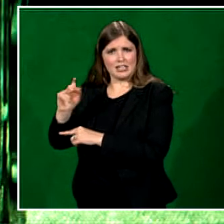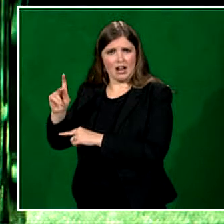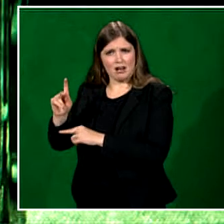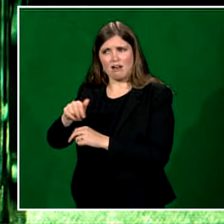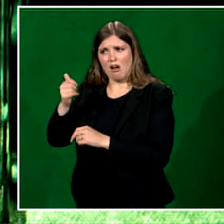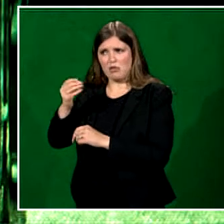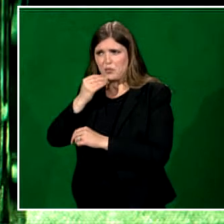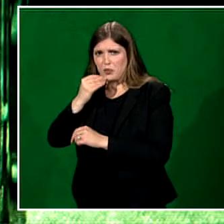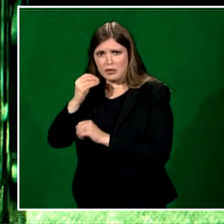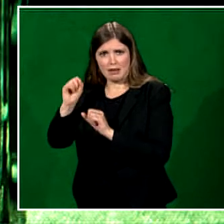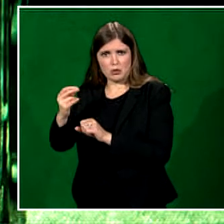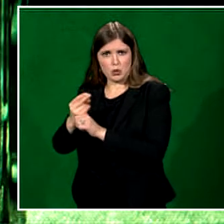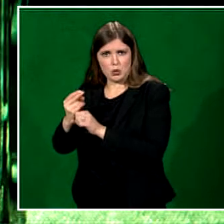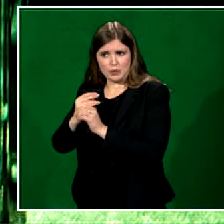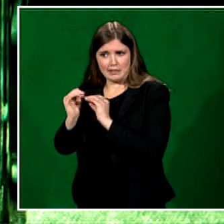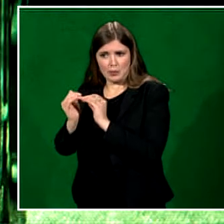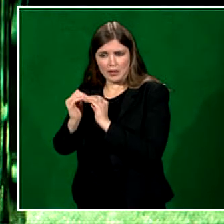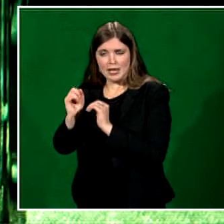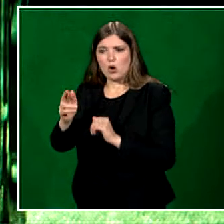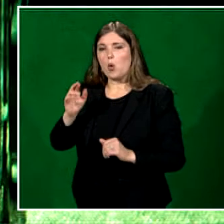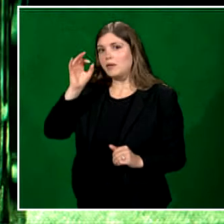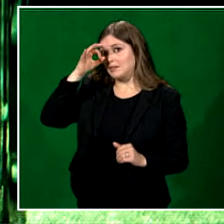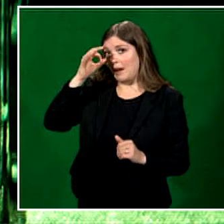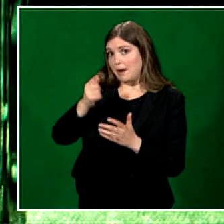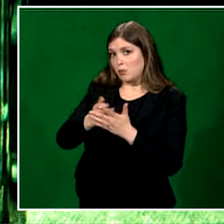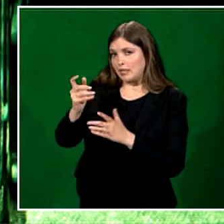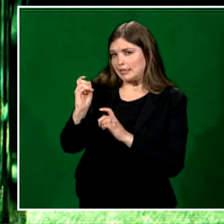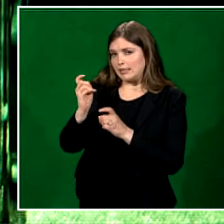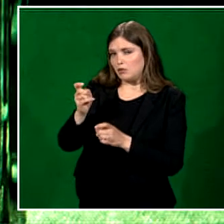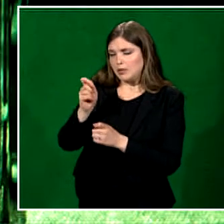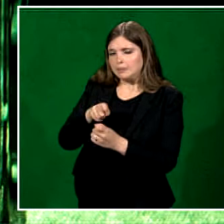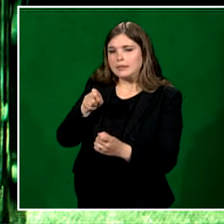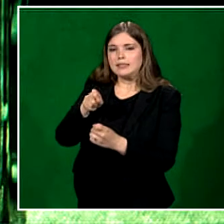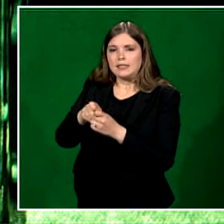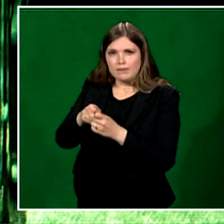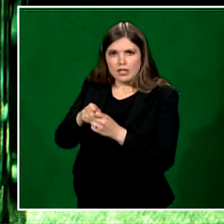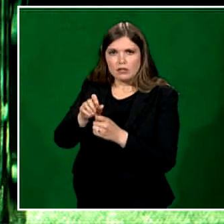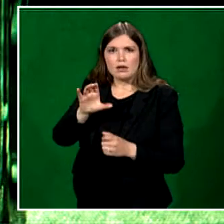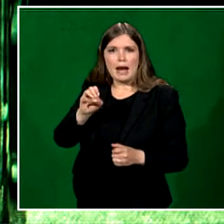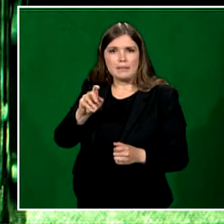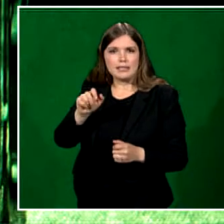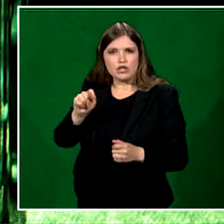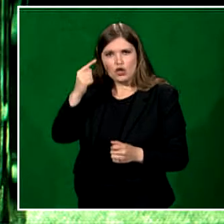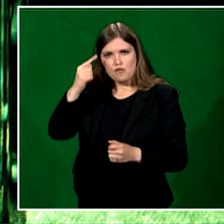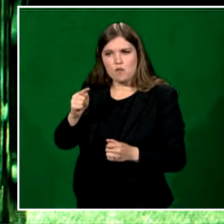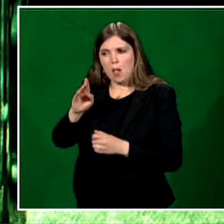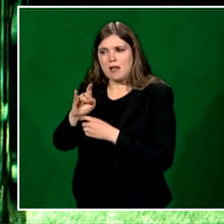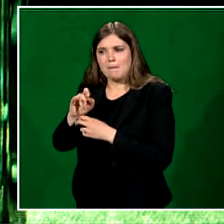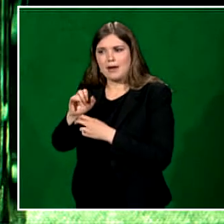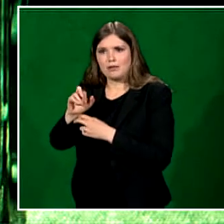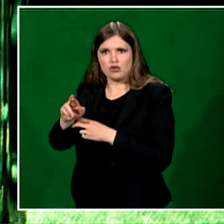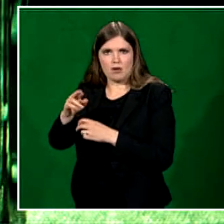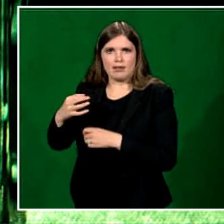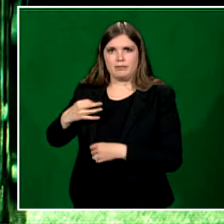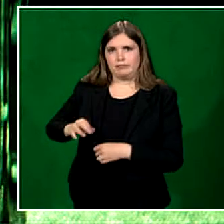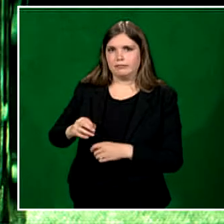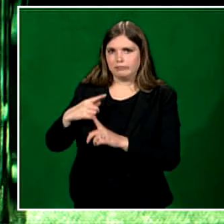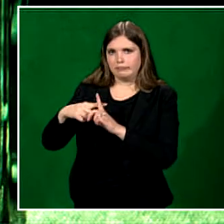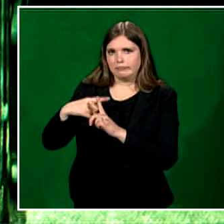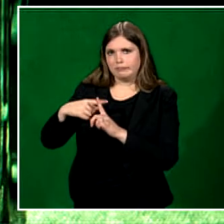is pineapple waste give you a particular composition of biochar that is advantageous from your